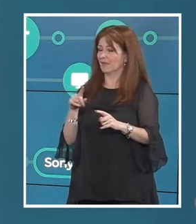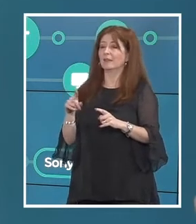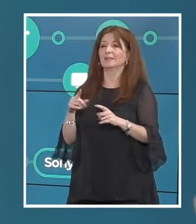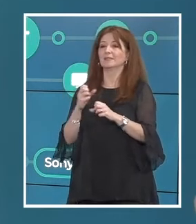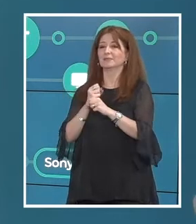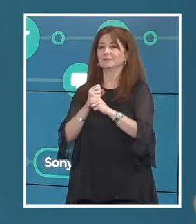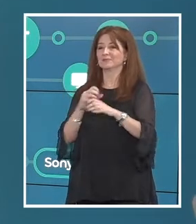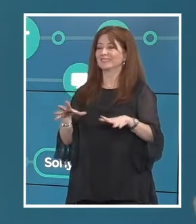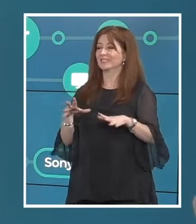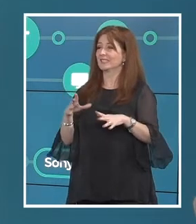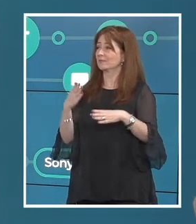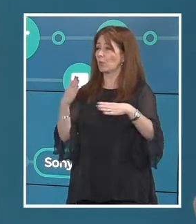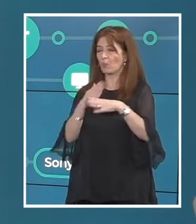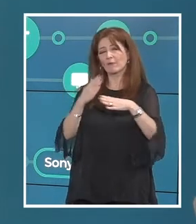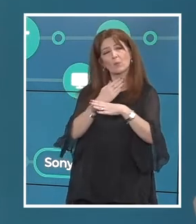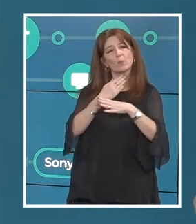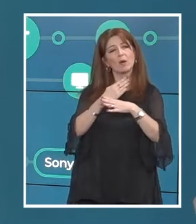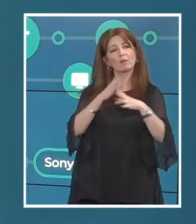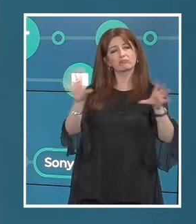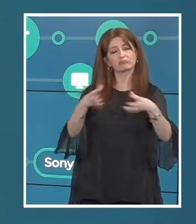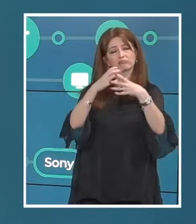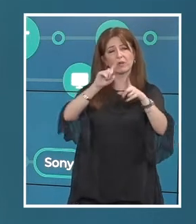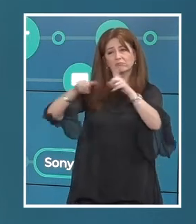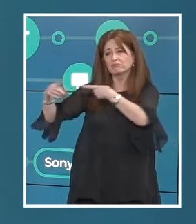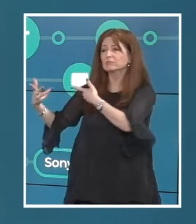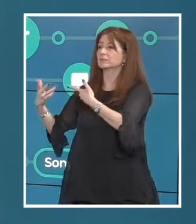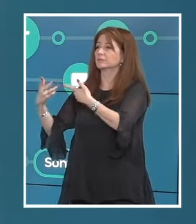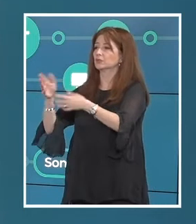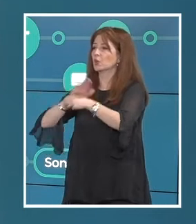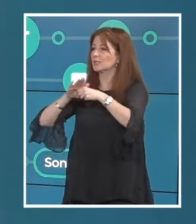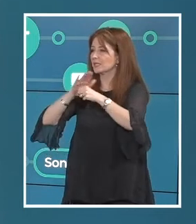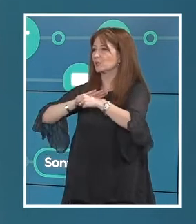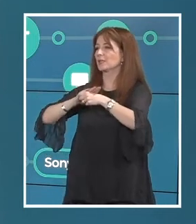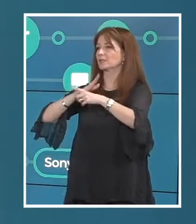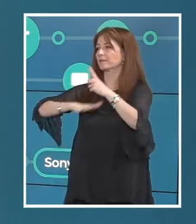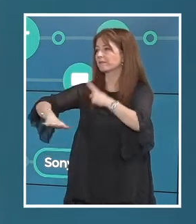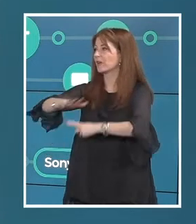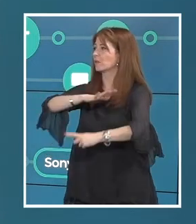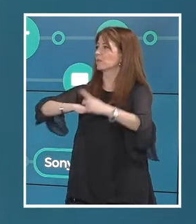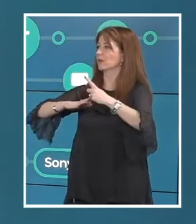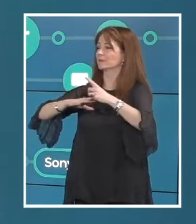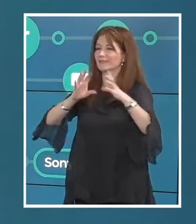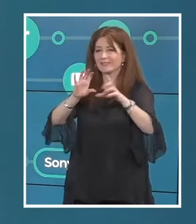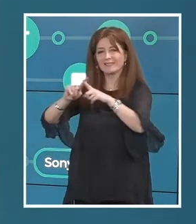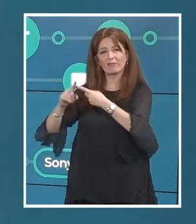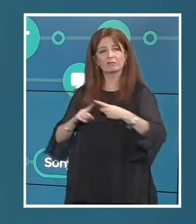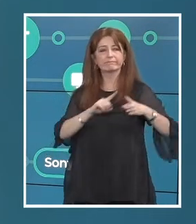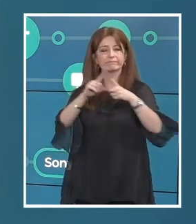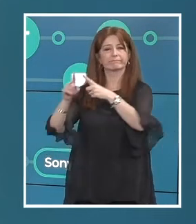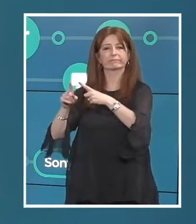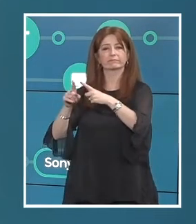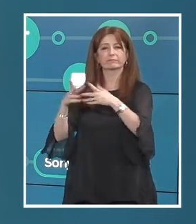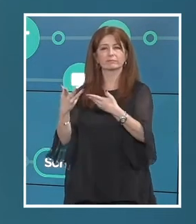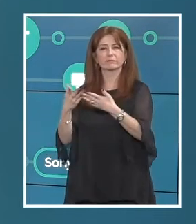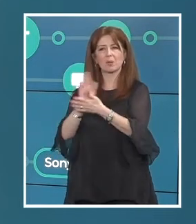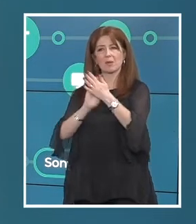diverse workforce in a lot of different situations and environments. And it's our job as a team to make sure